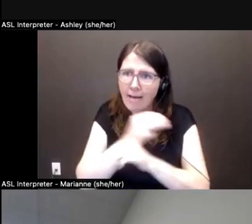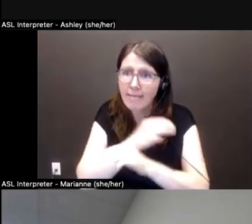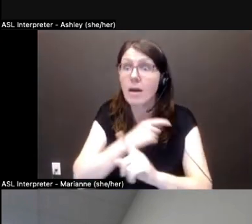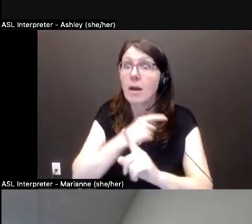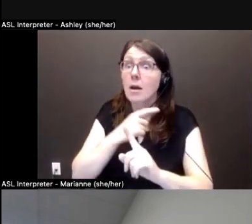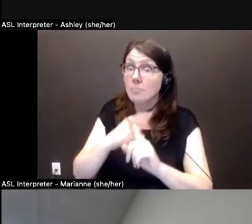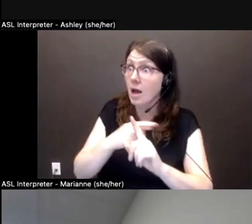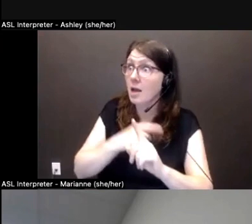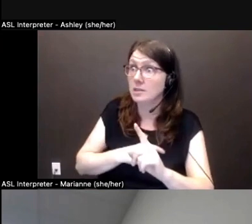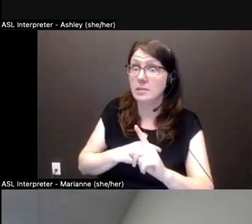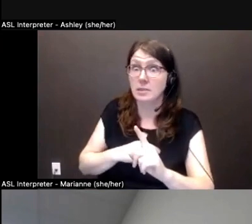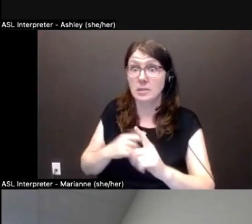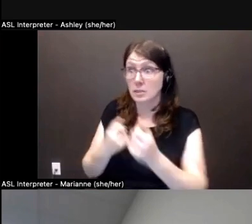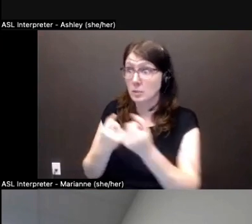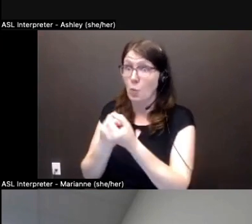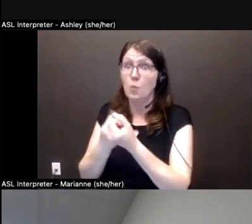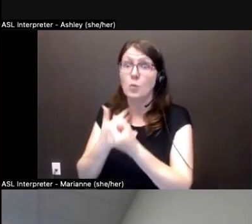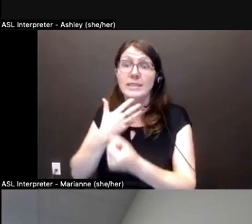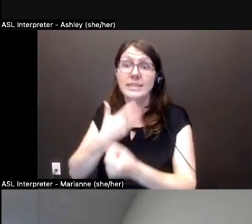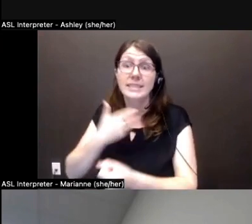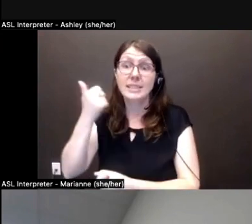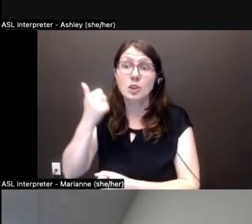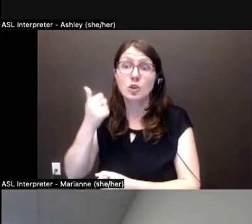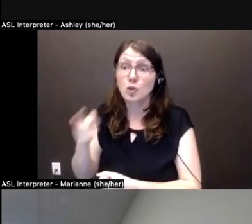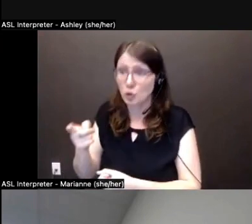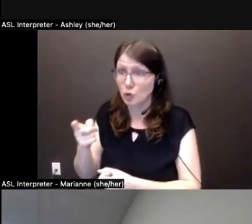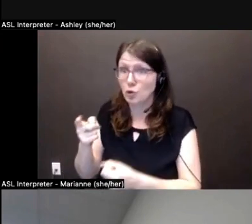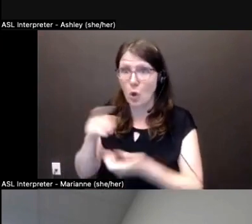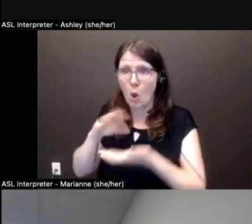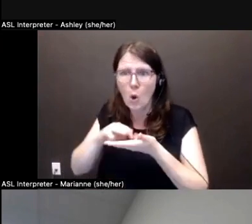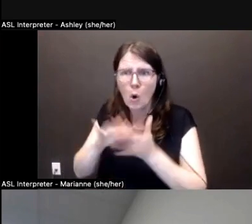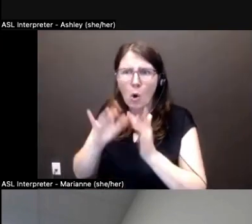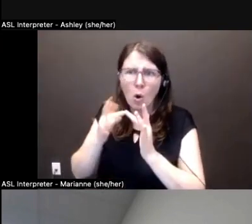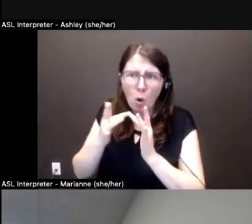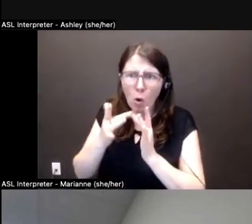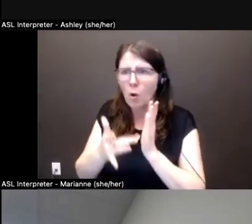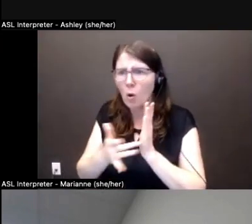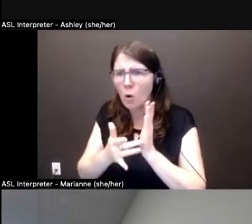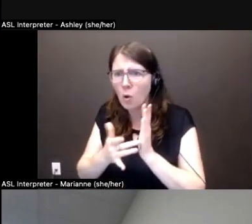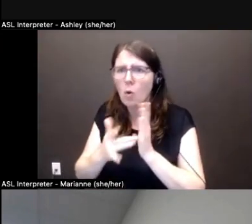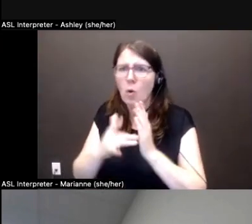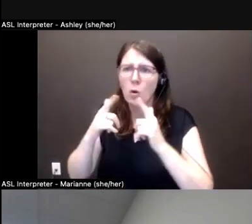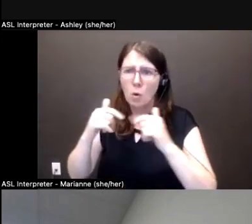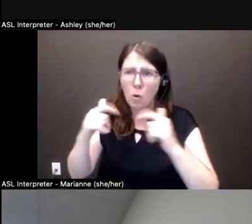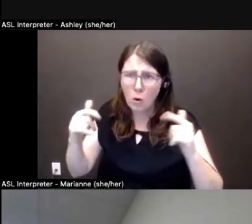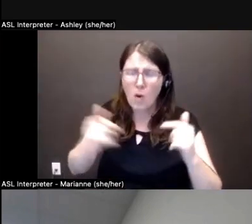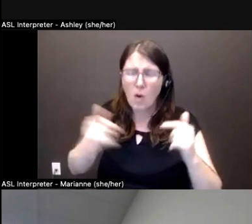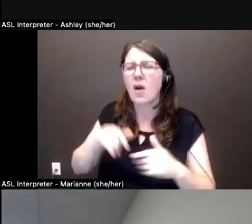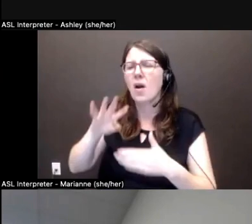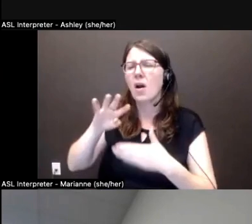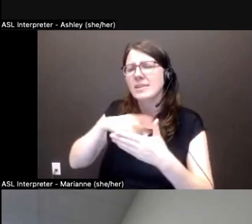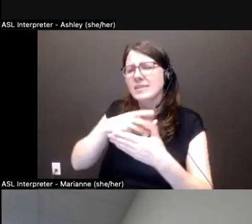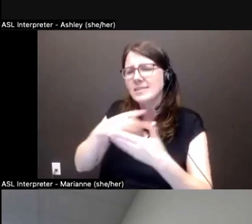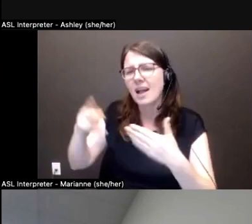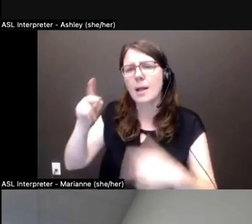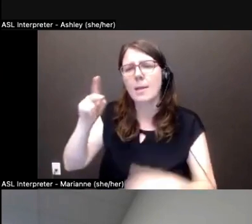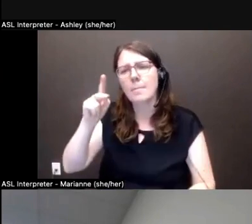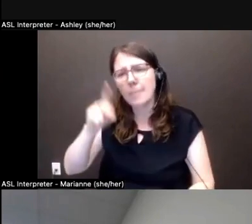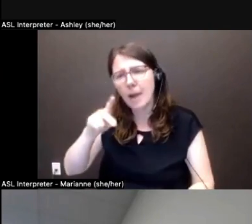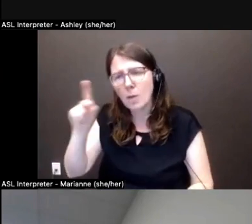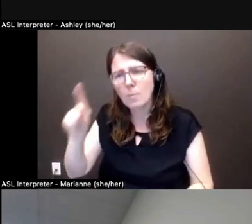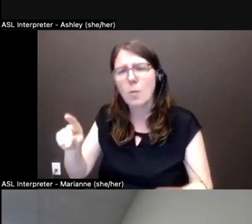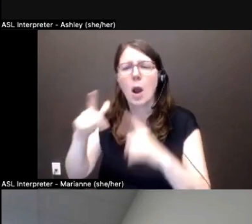have workshops in digital literacy, Microsoft Word, Excel, PowerPoint, etc., and